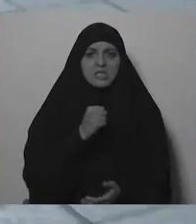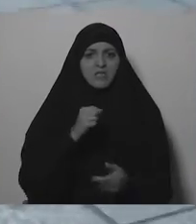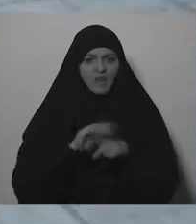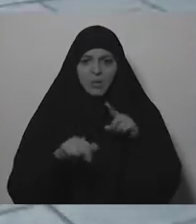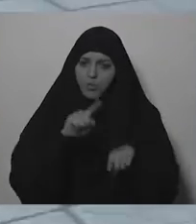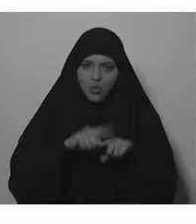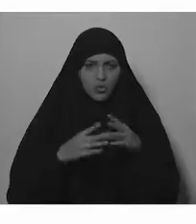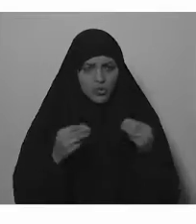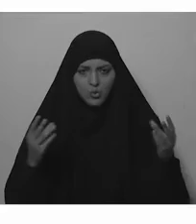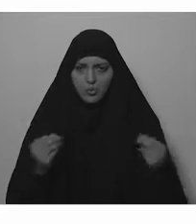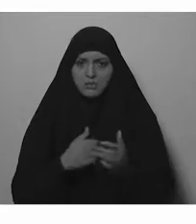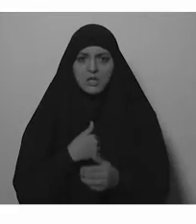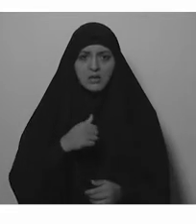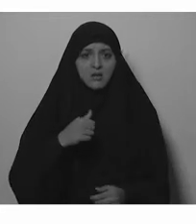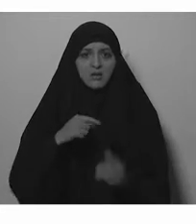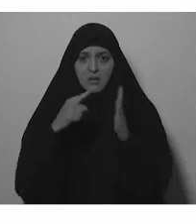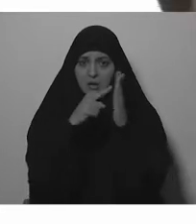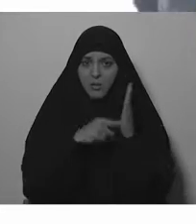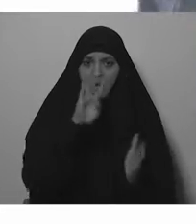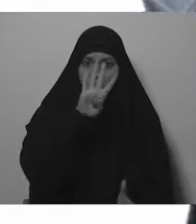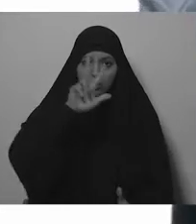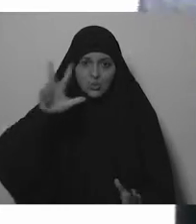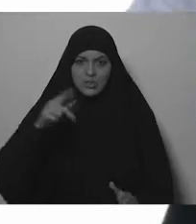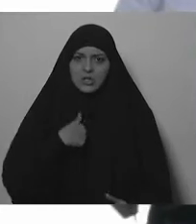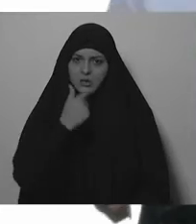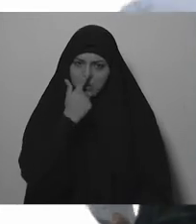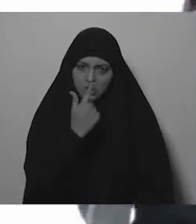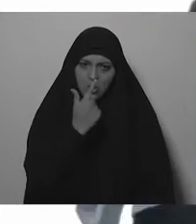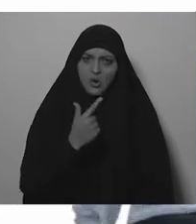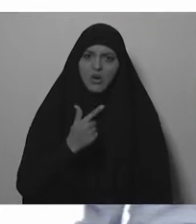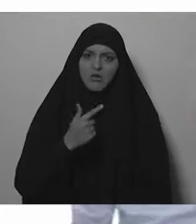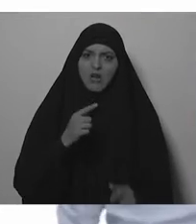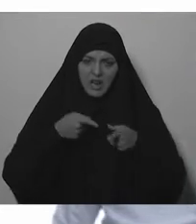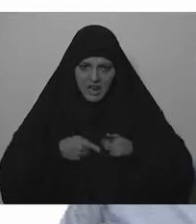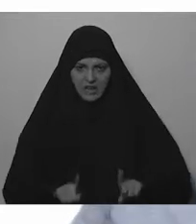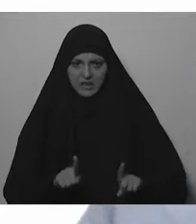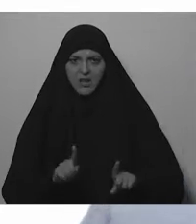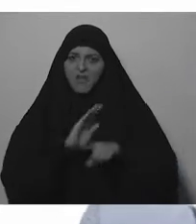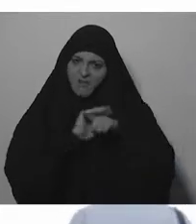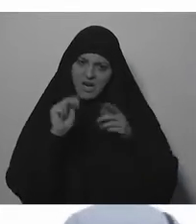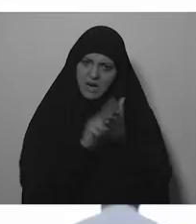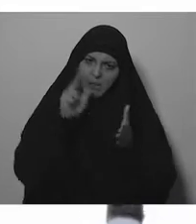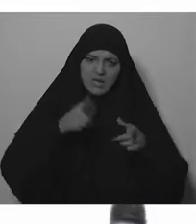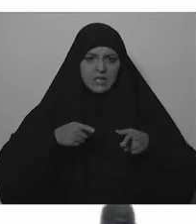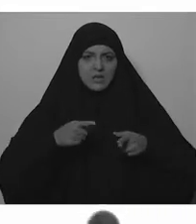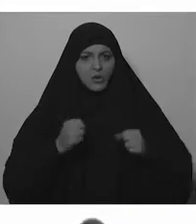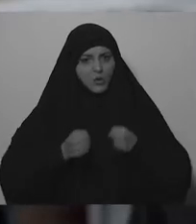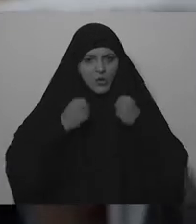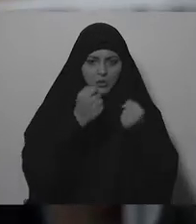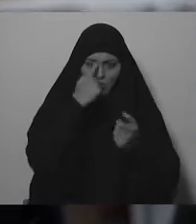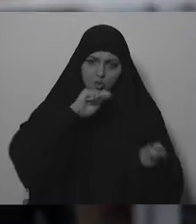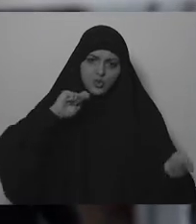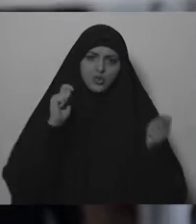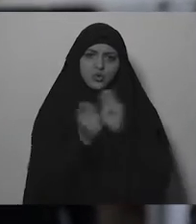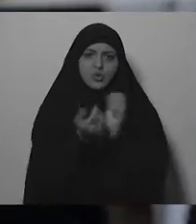is an enormous gain for disabled We feel an engagement of the State for the change of the situation of disabled